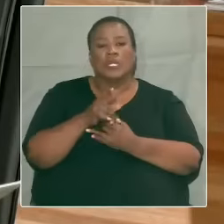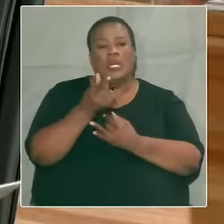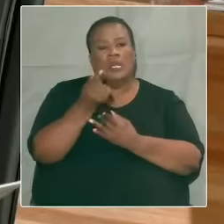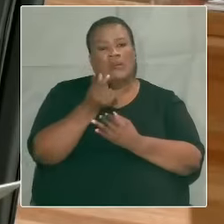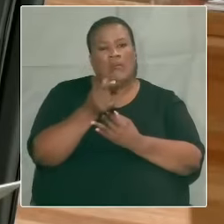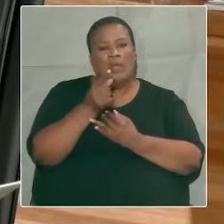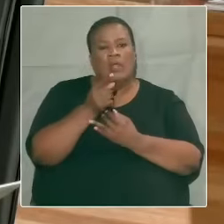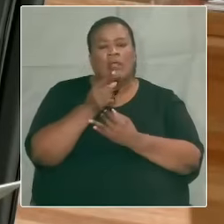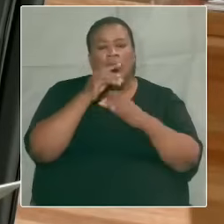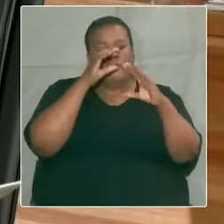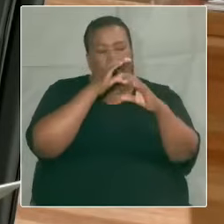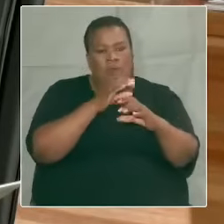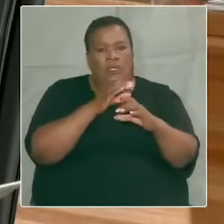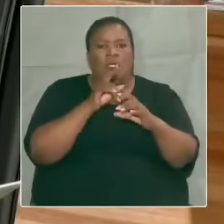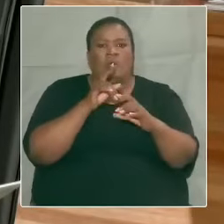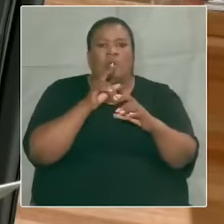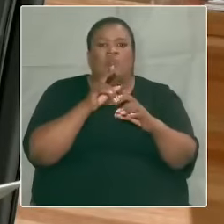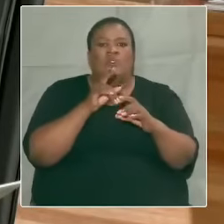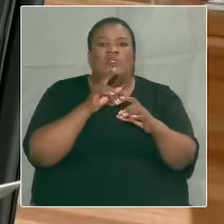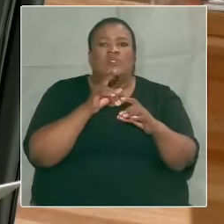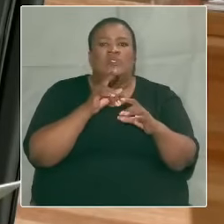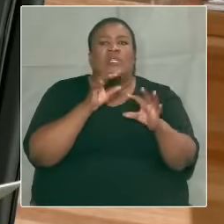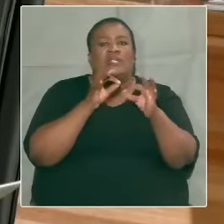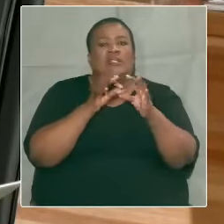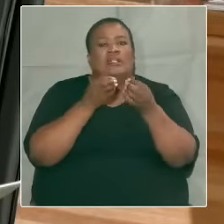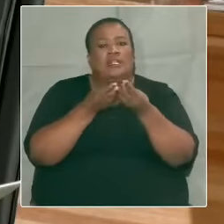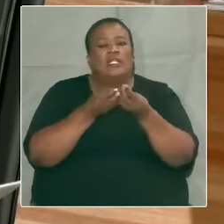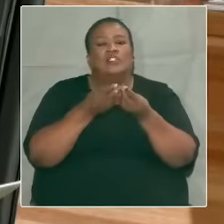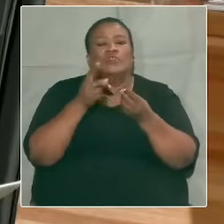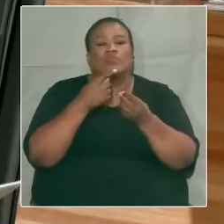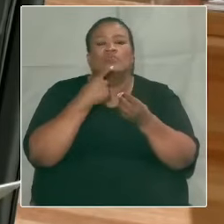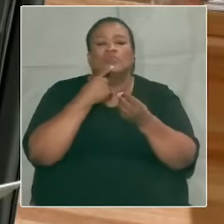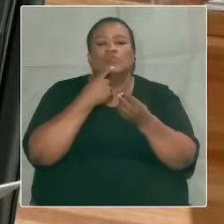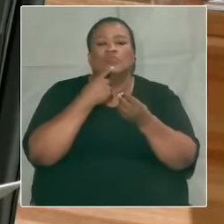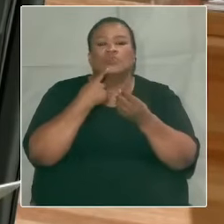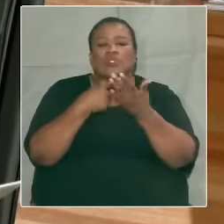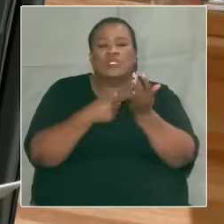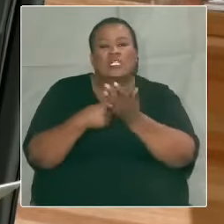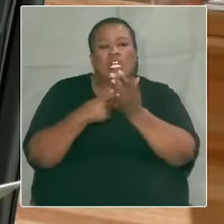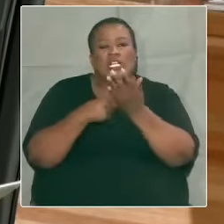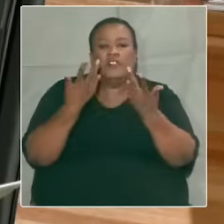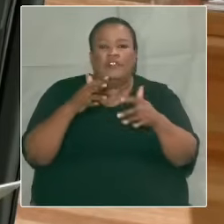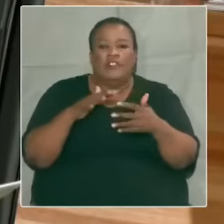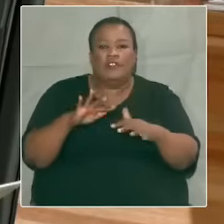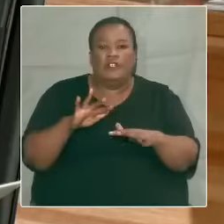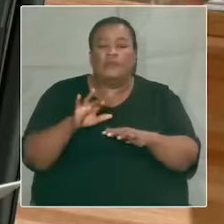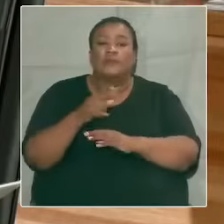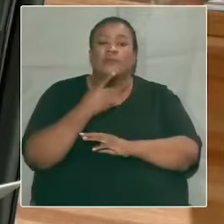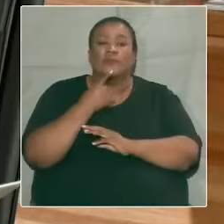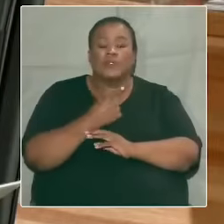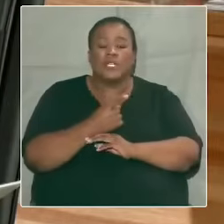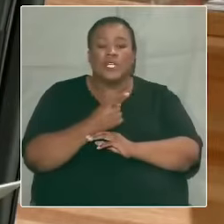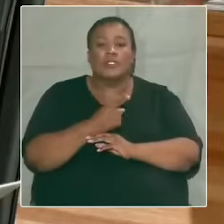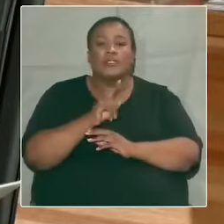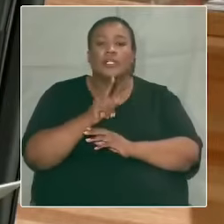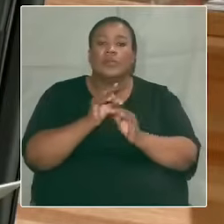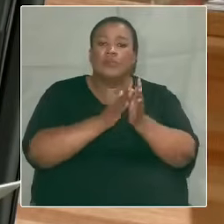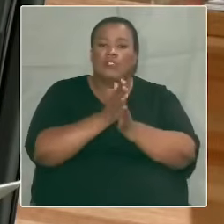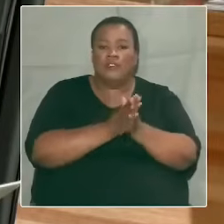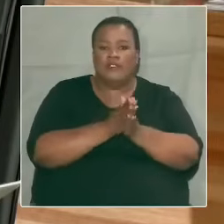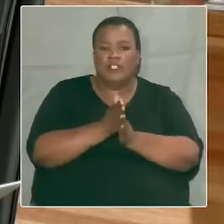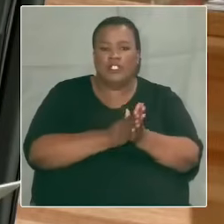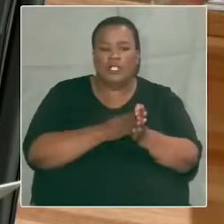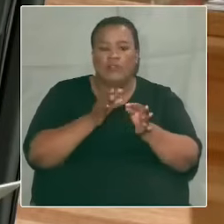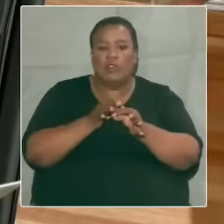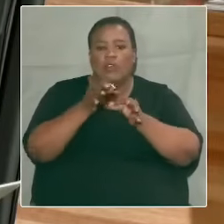on. You indicated that the motivation for extensions would be contained in the information